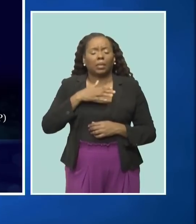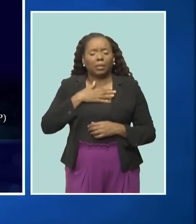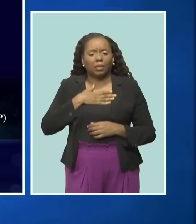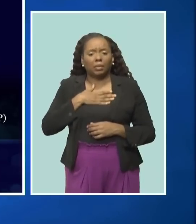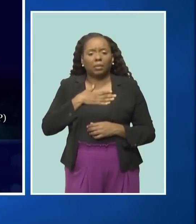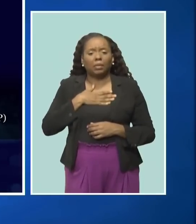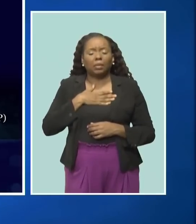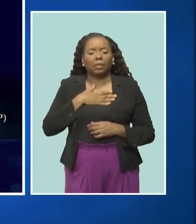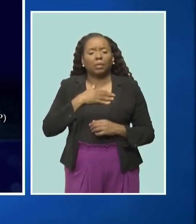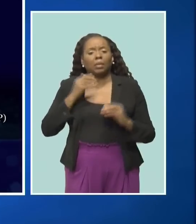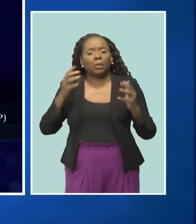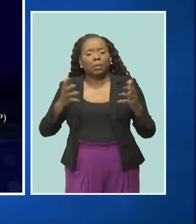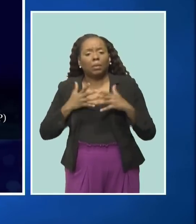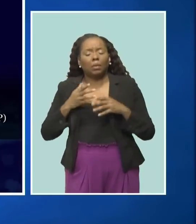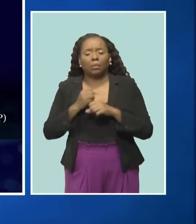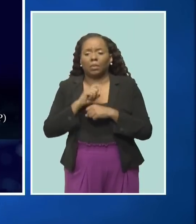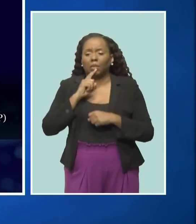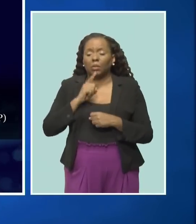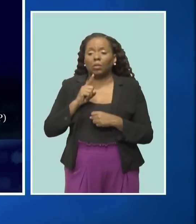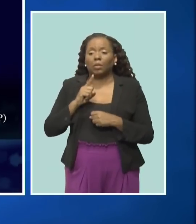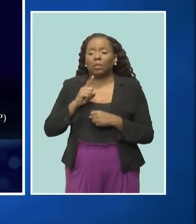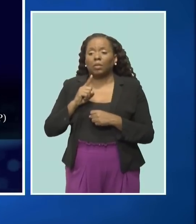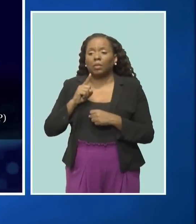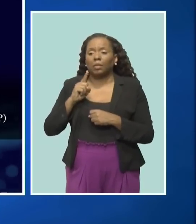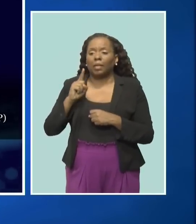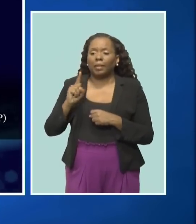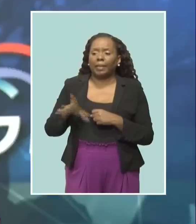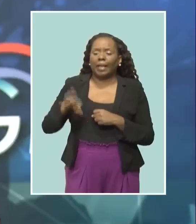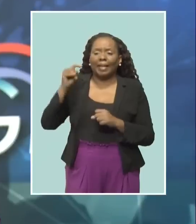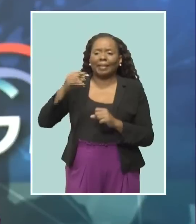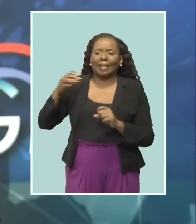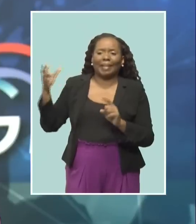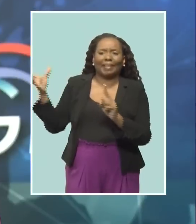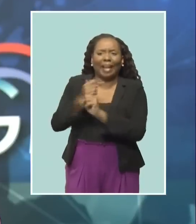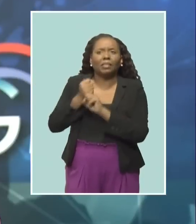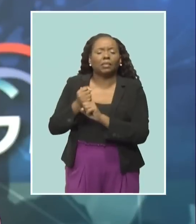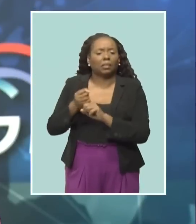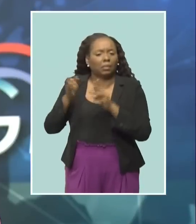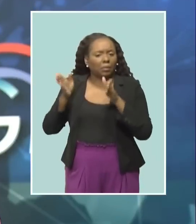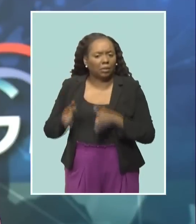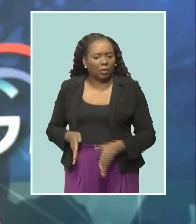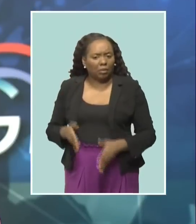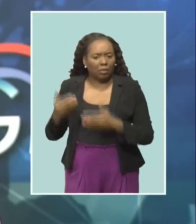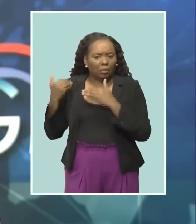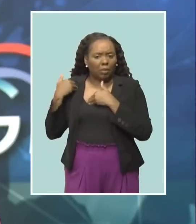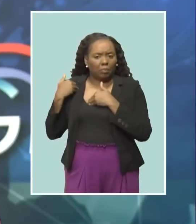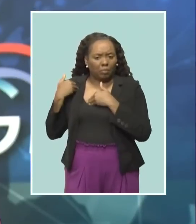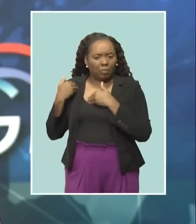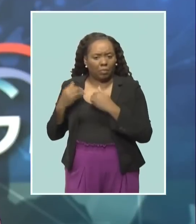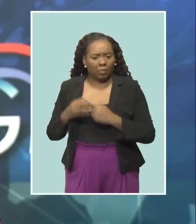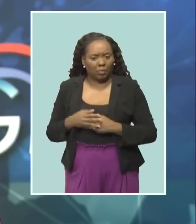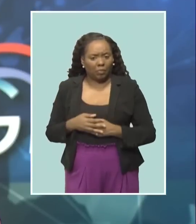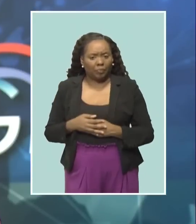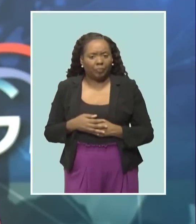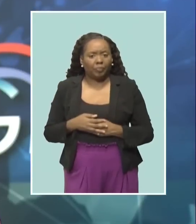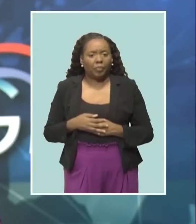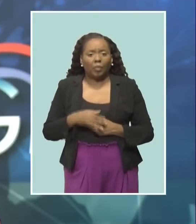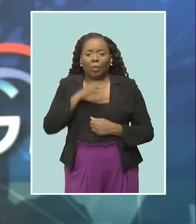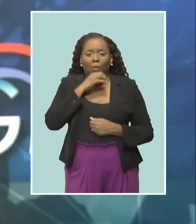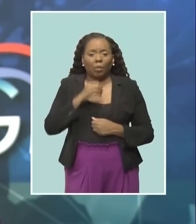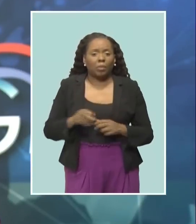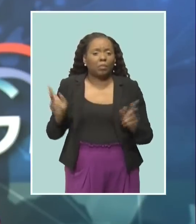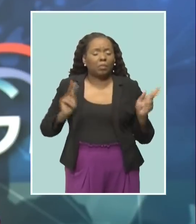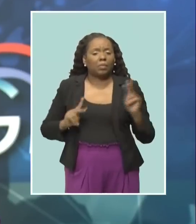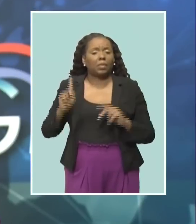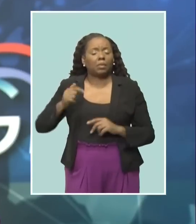to ensure that the perpetrator is brought to justice. Meanwhile, Ms. Rice-Bowen is encouraging senior citizens to